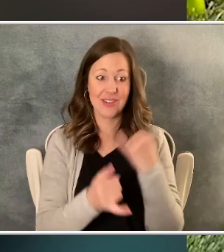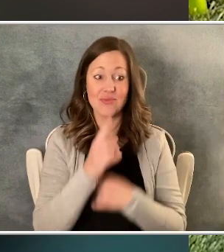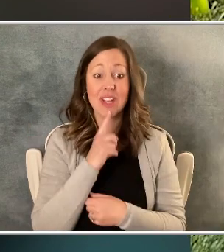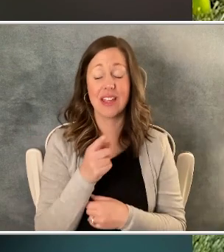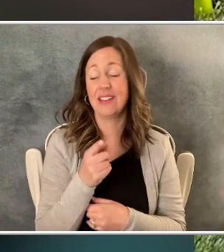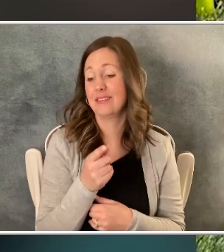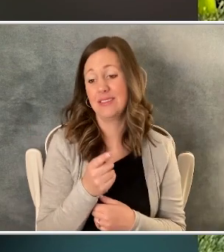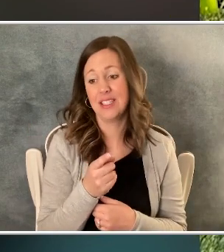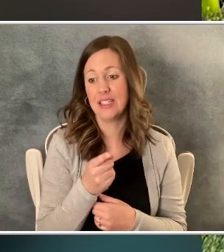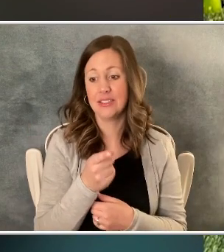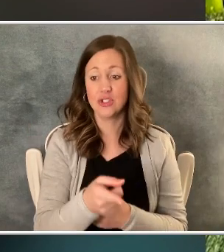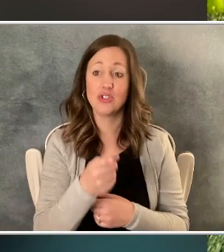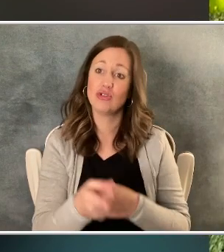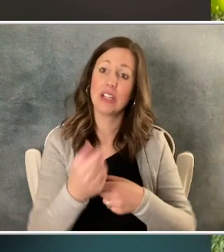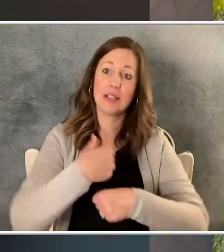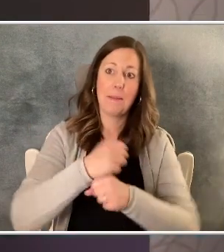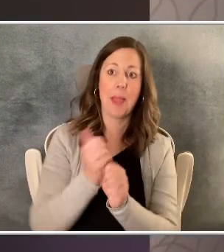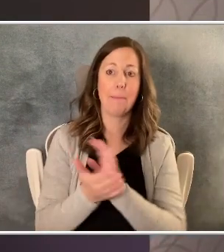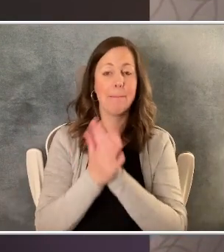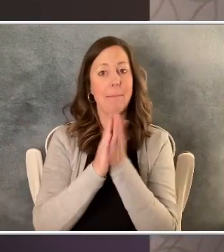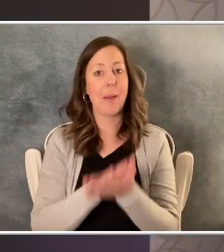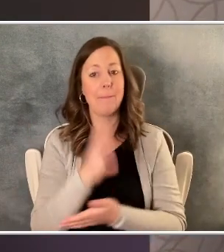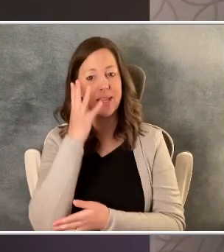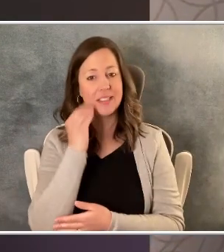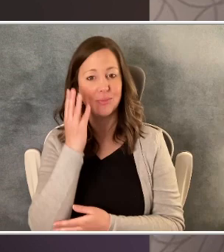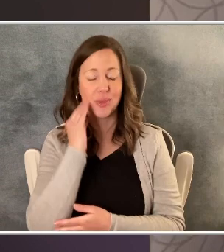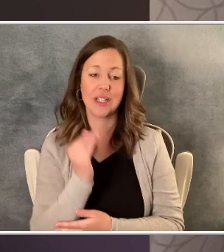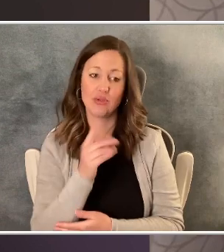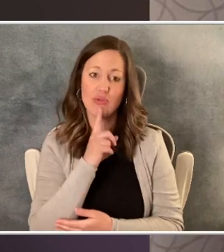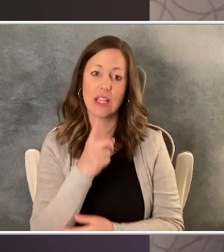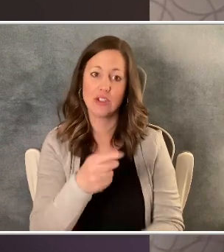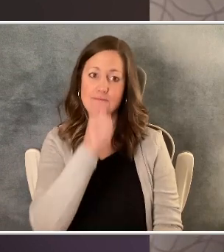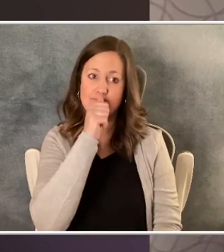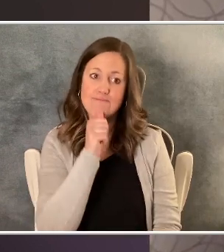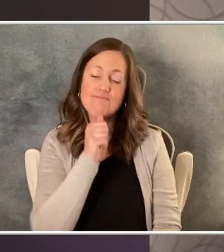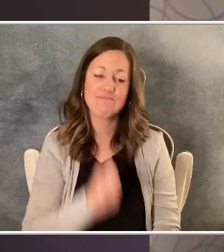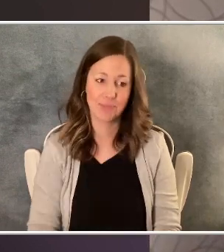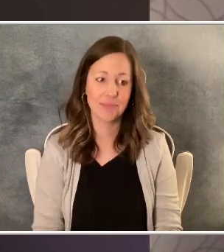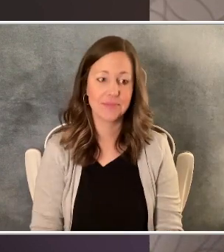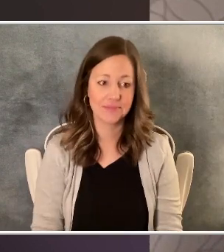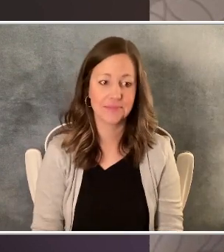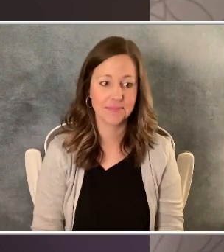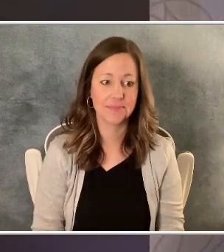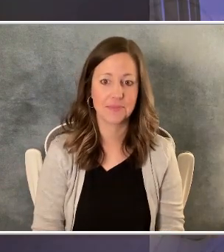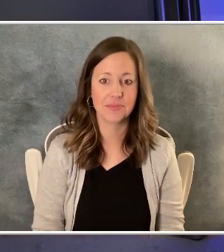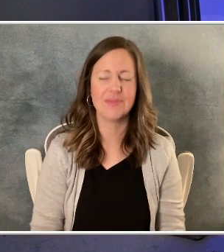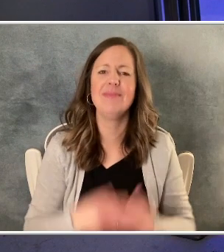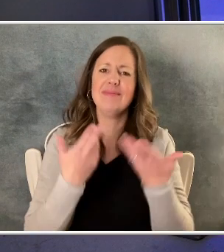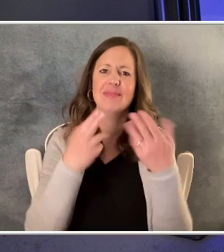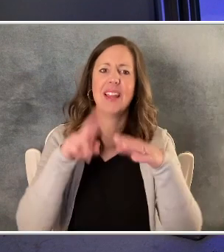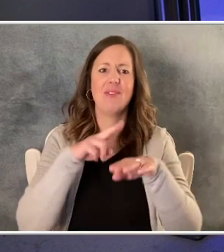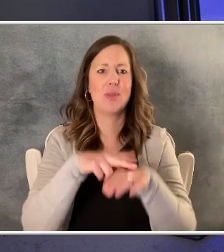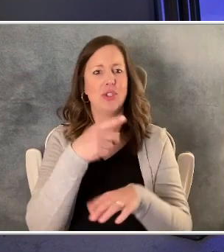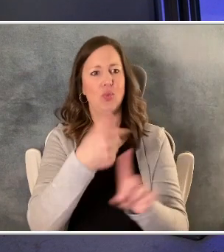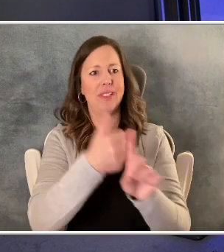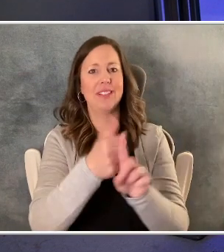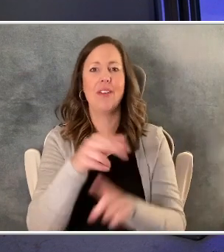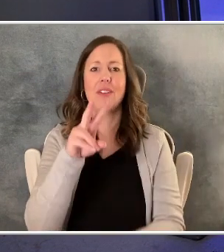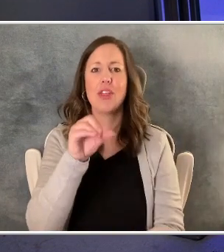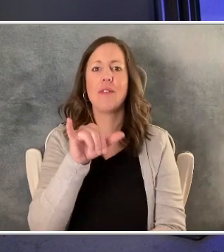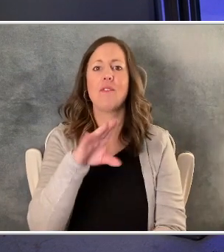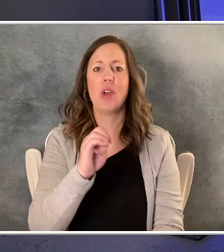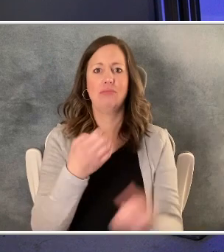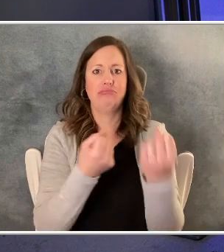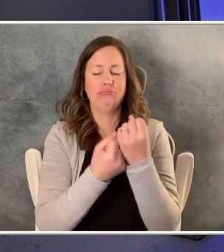Yes. And yes. she was quite the trooper. So of course you're the voice of your child when you're talking about a